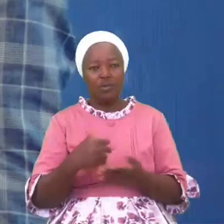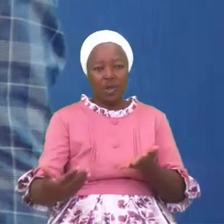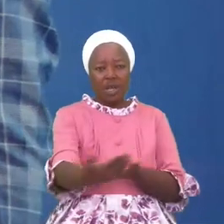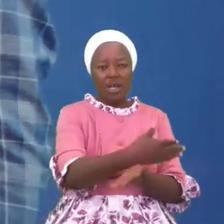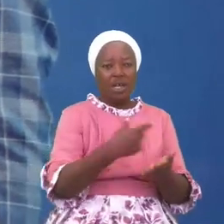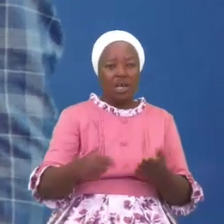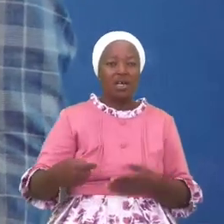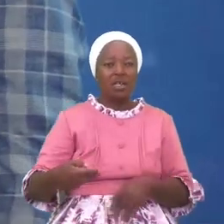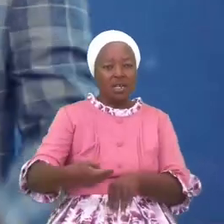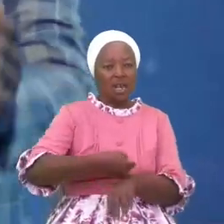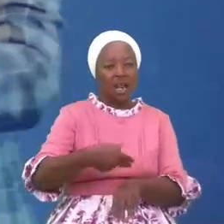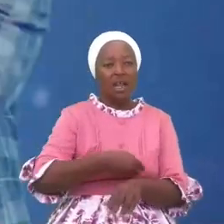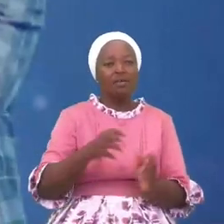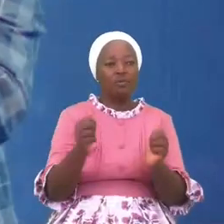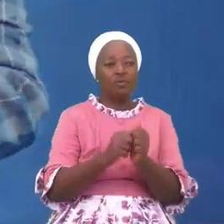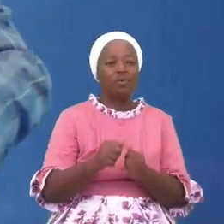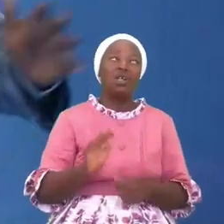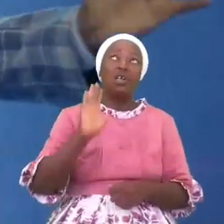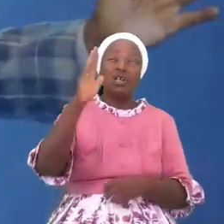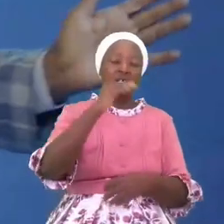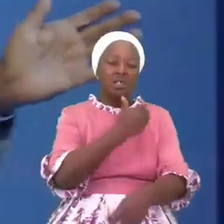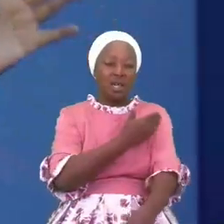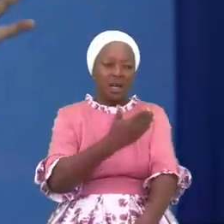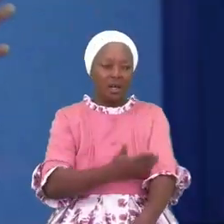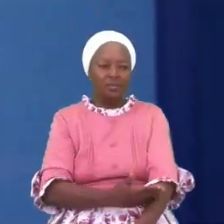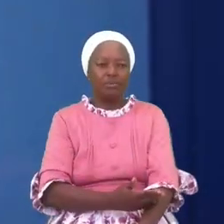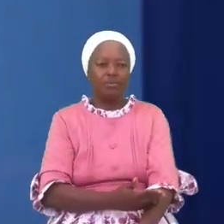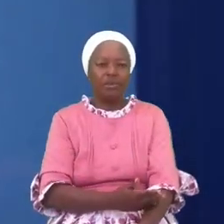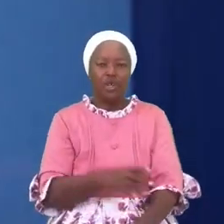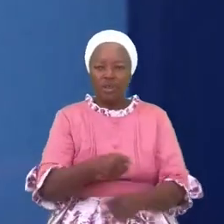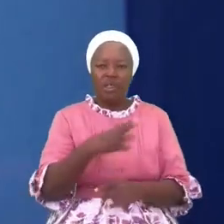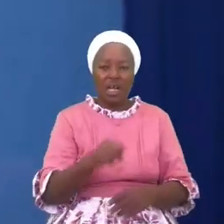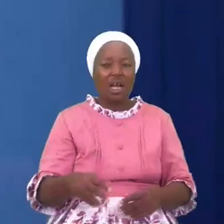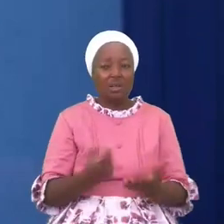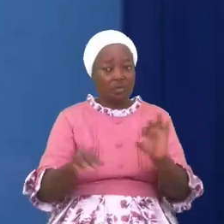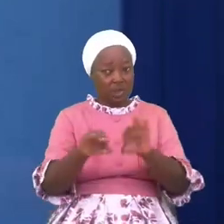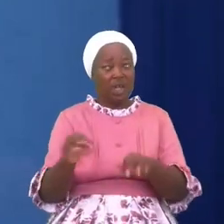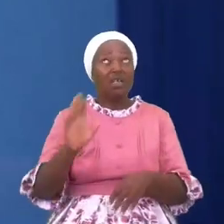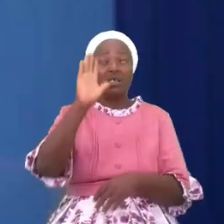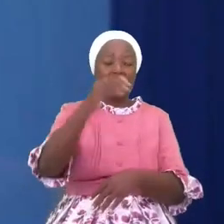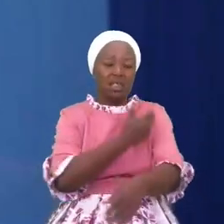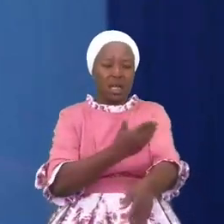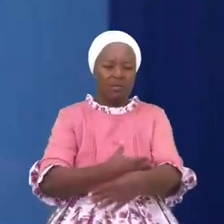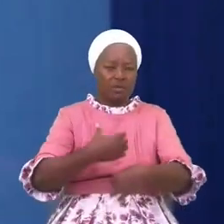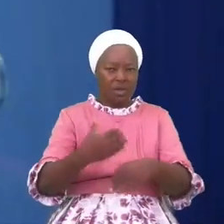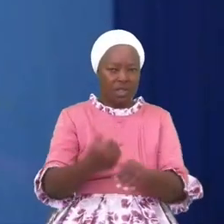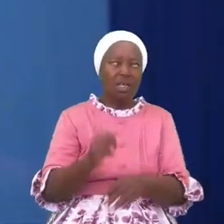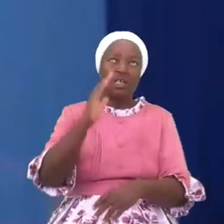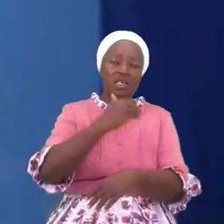arm created, his arm gathers, his arm blesses. I'll show you later why that arm